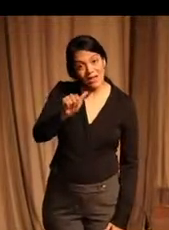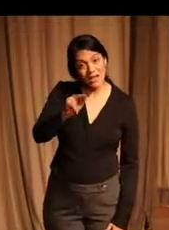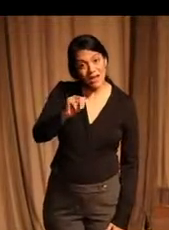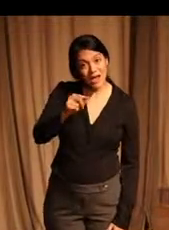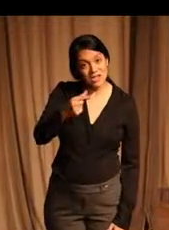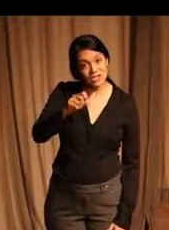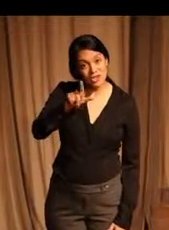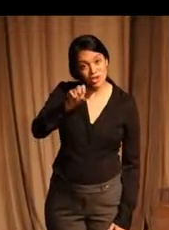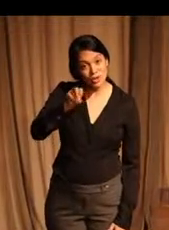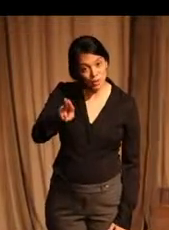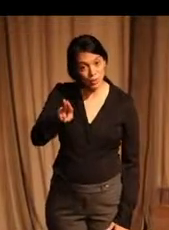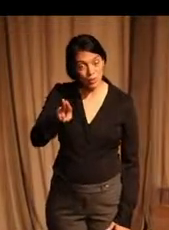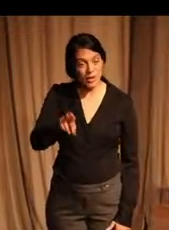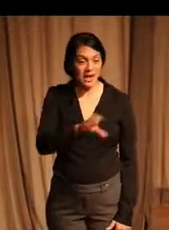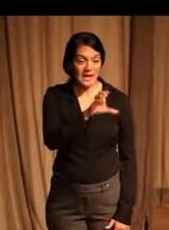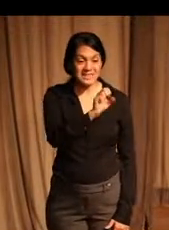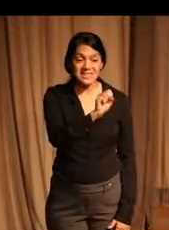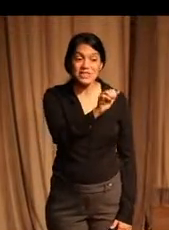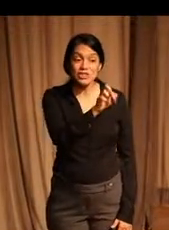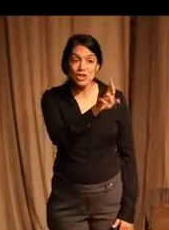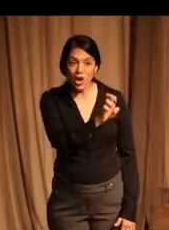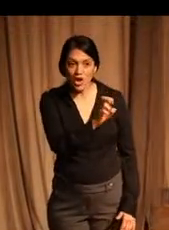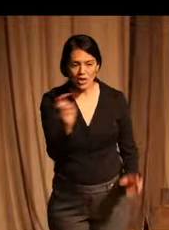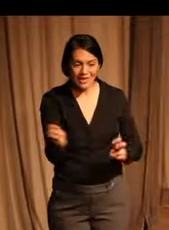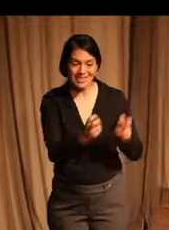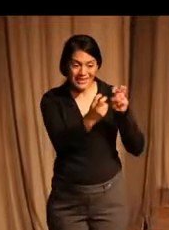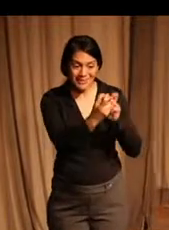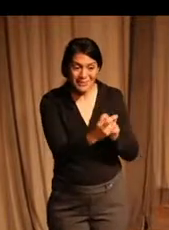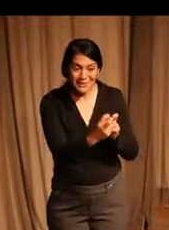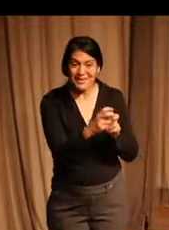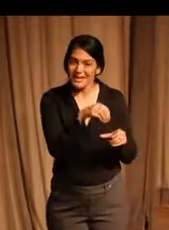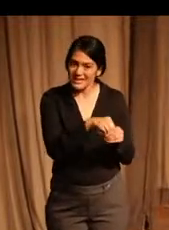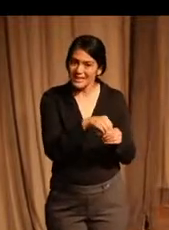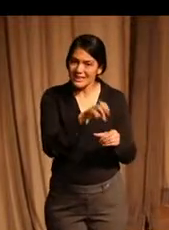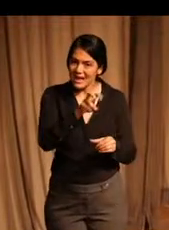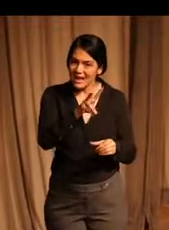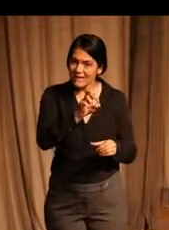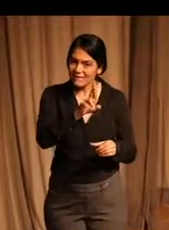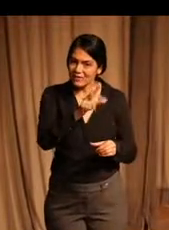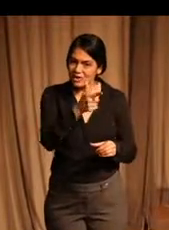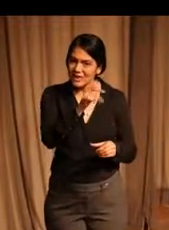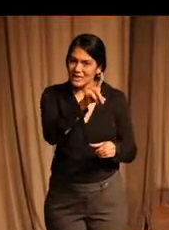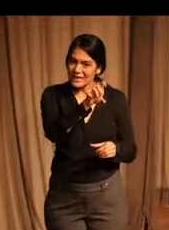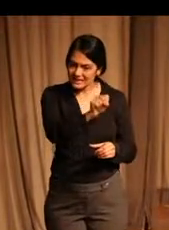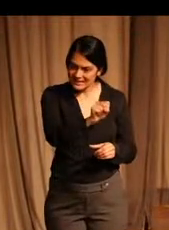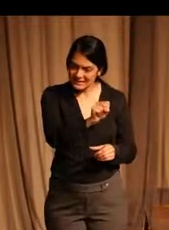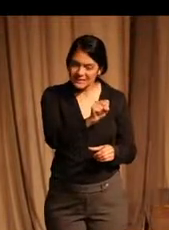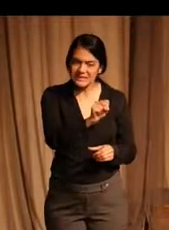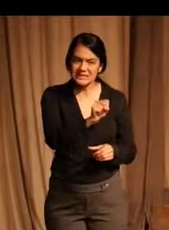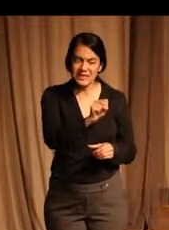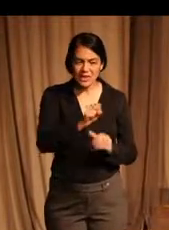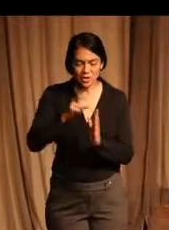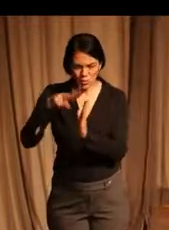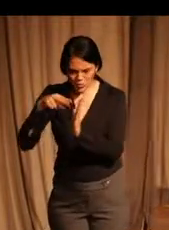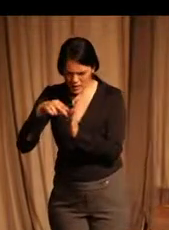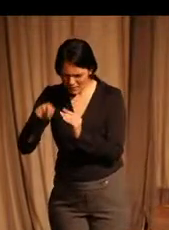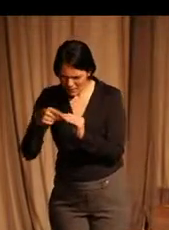reading Césaire in the Everglades. You know, you hear the sound of the wind, you know, rustling